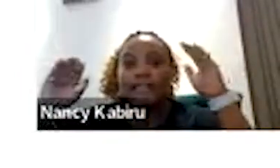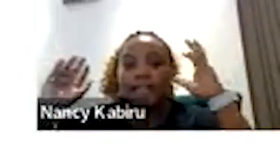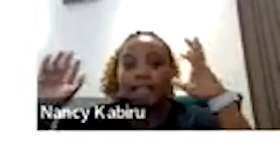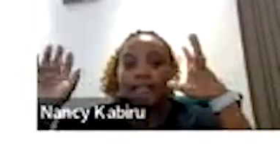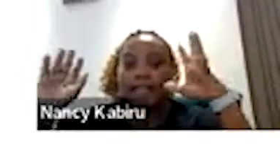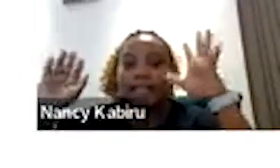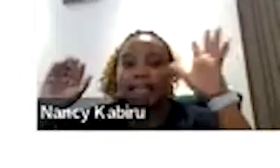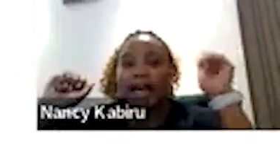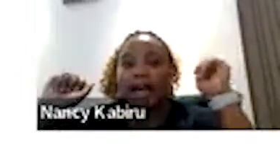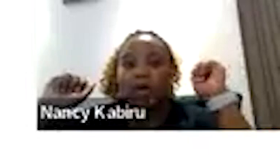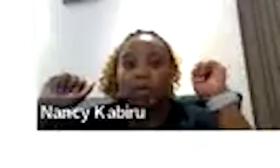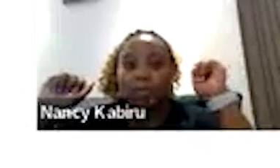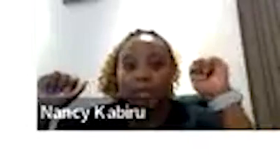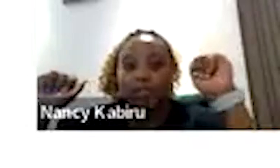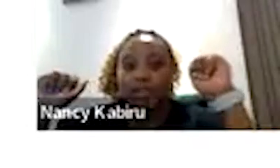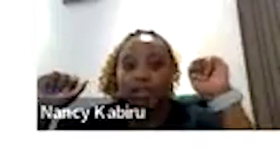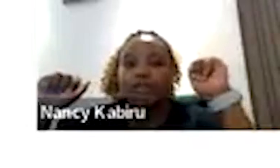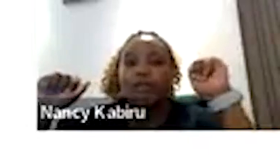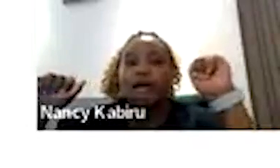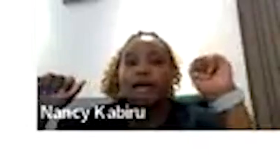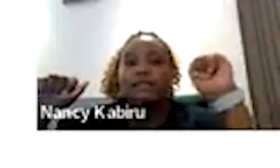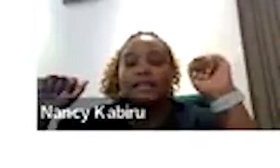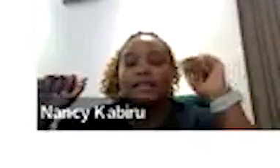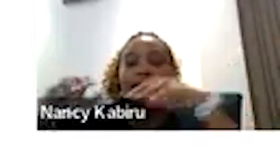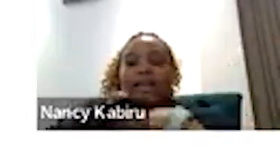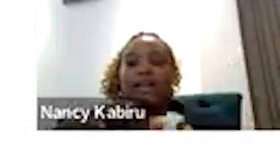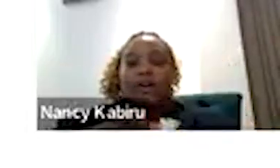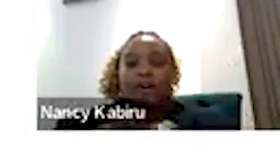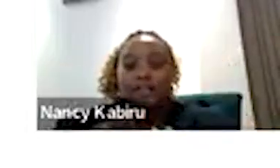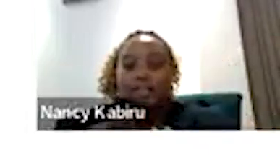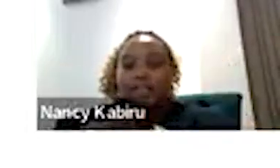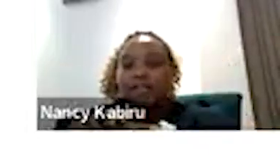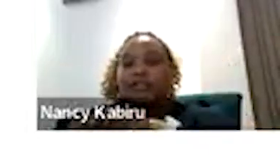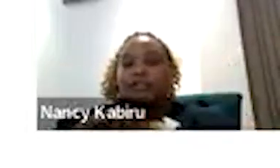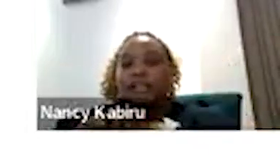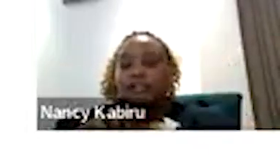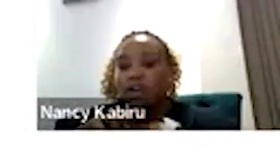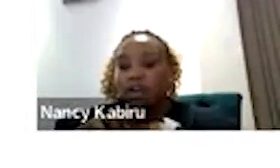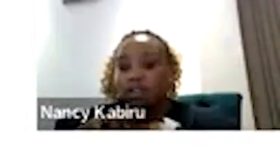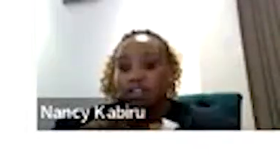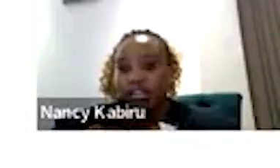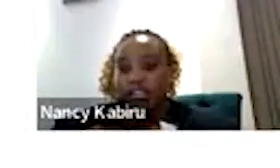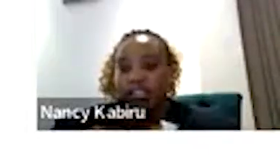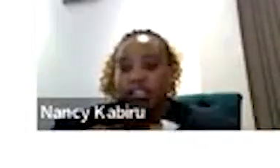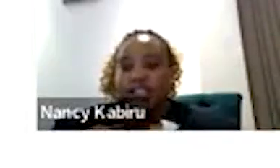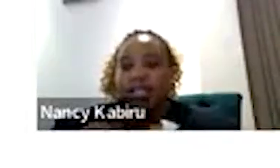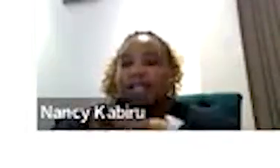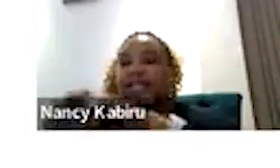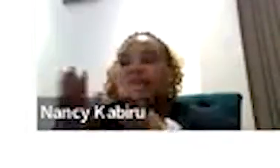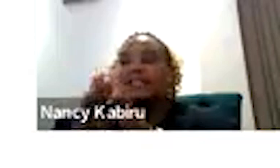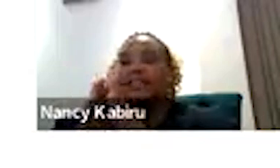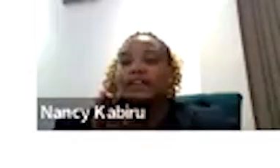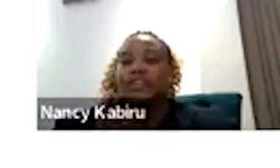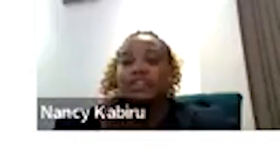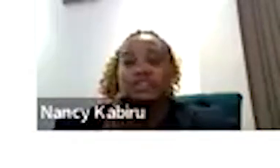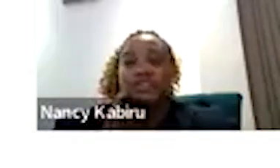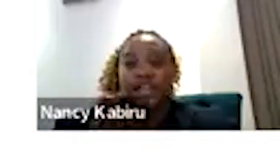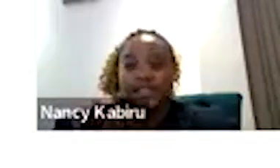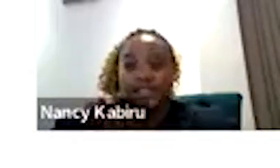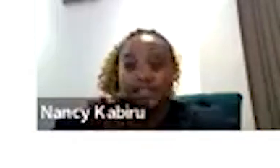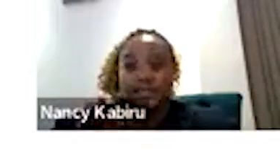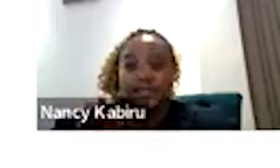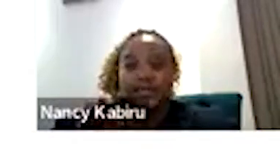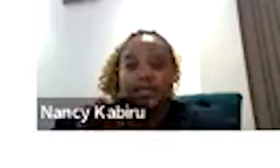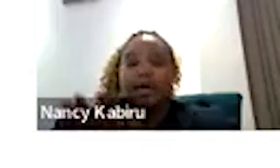going to look at understanding how mental health works, the causes of mental health challenges, the